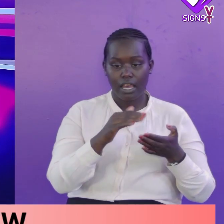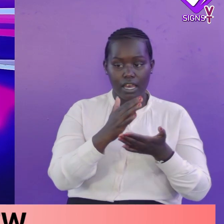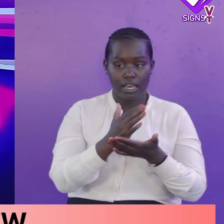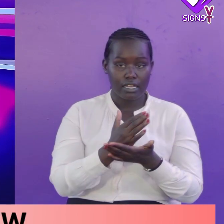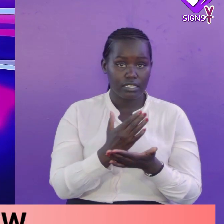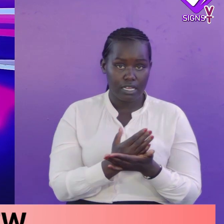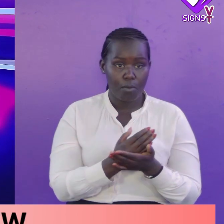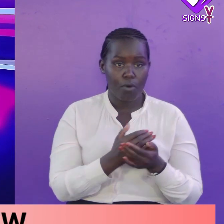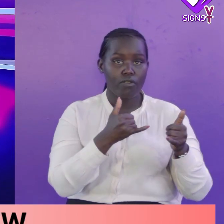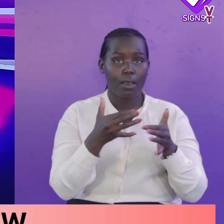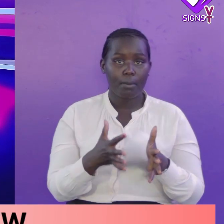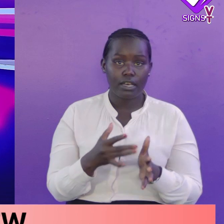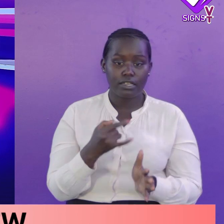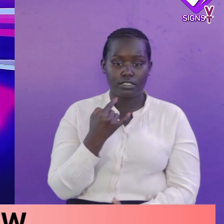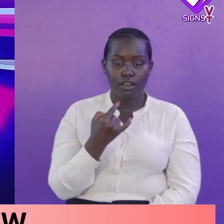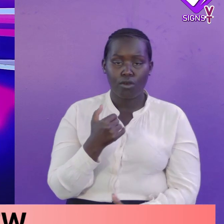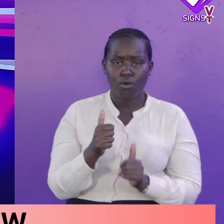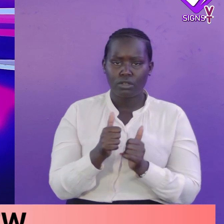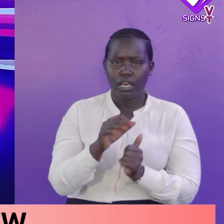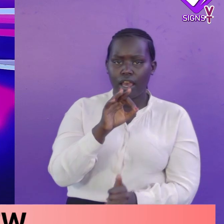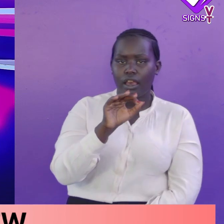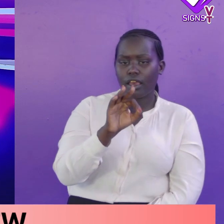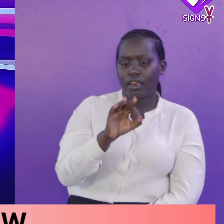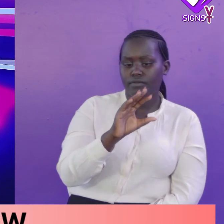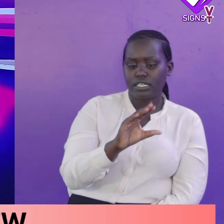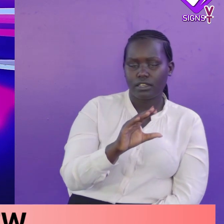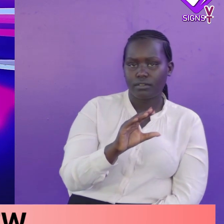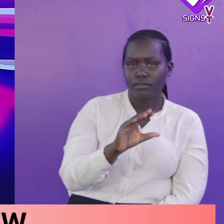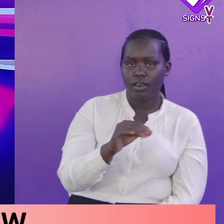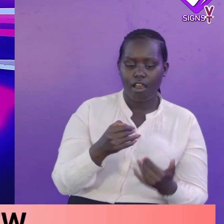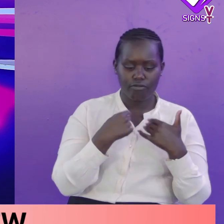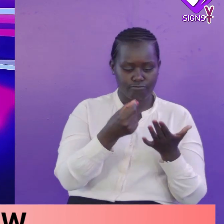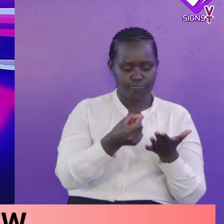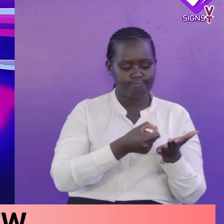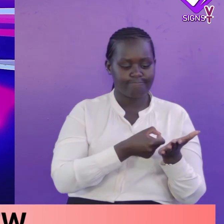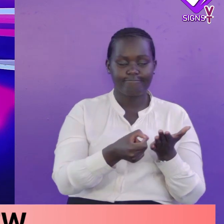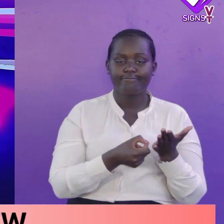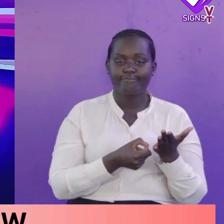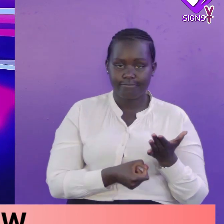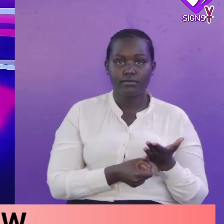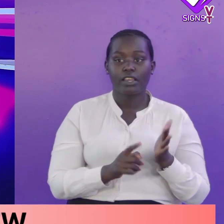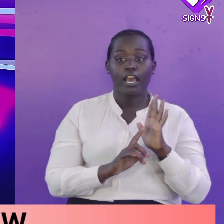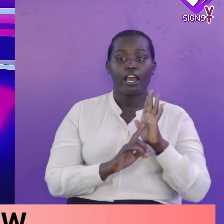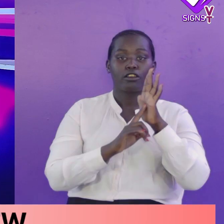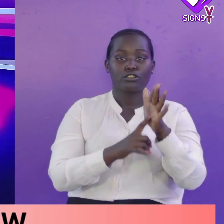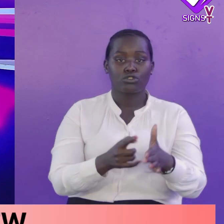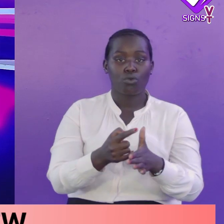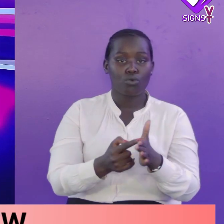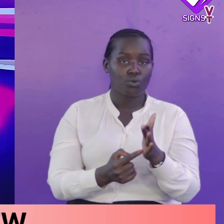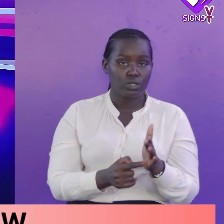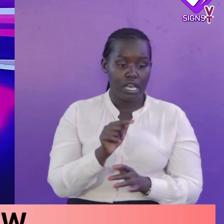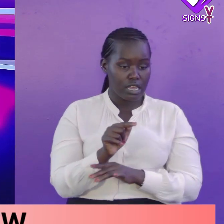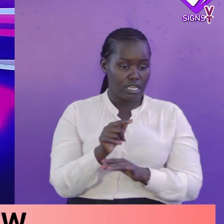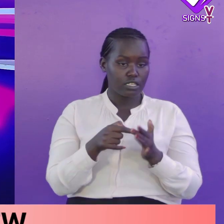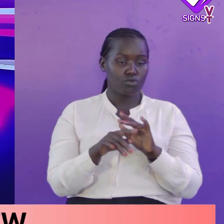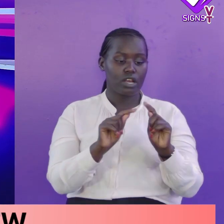the players that AFC Leopard have signed should show you that this